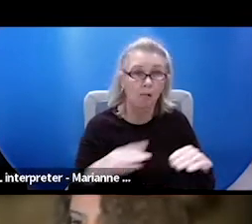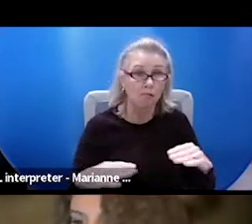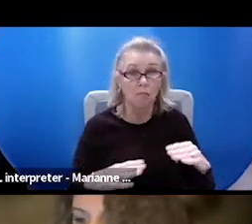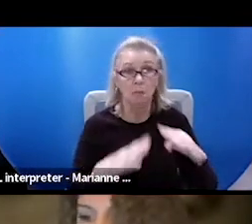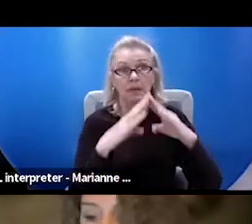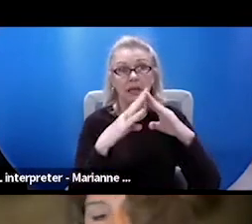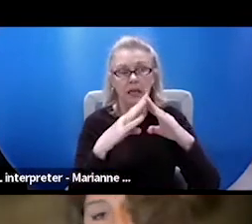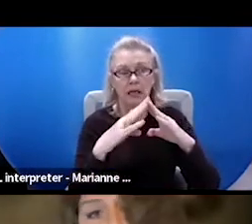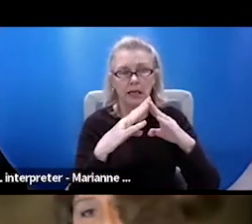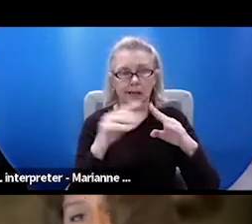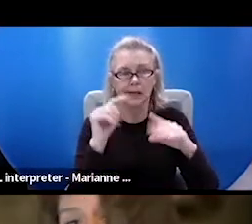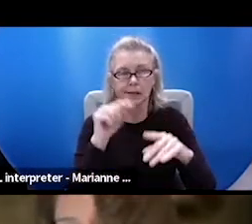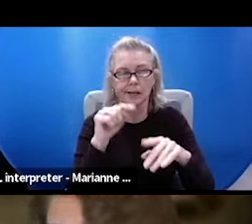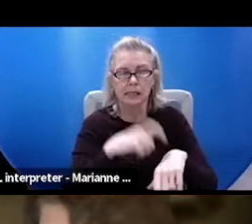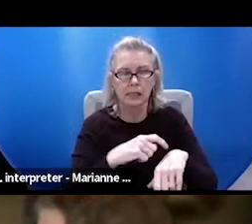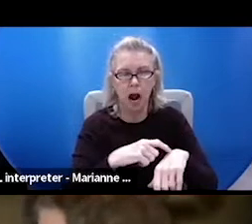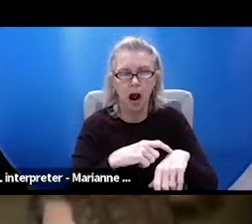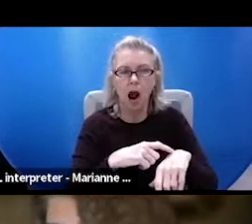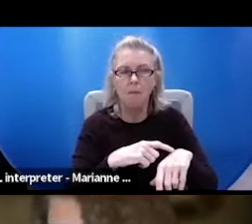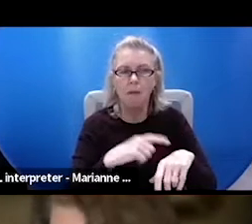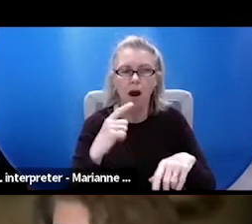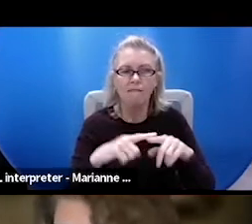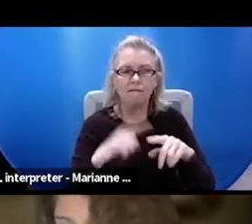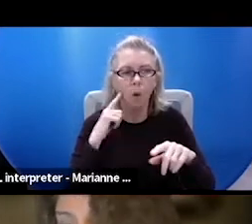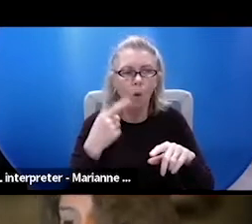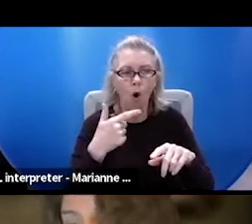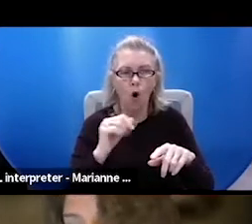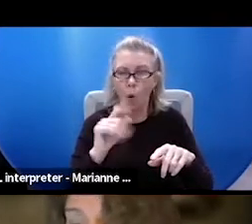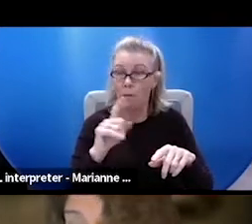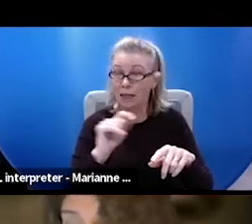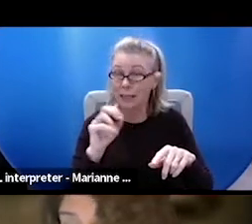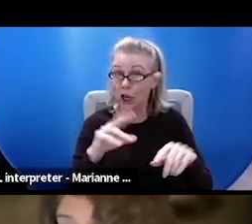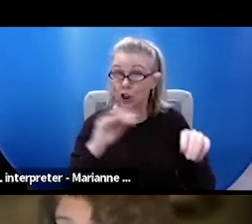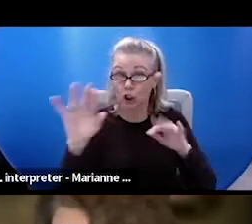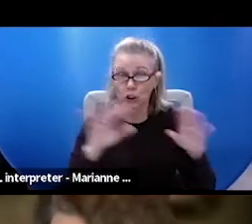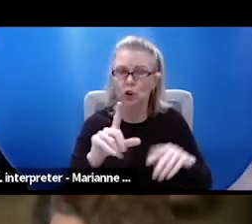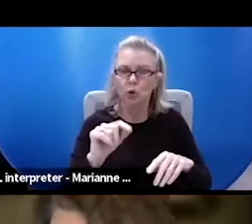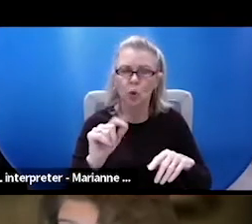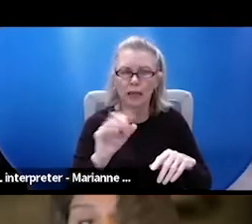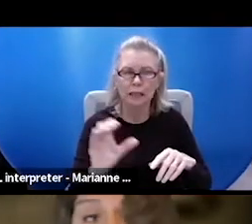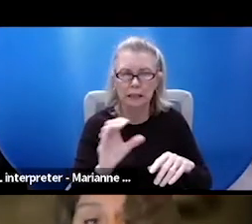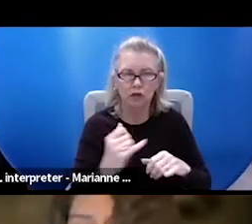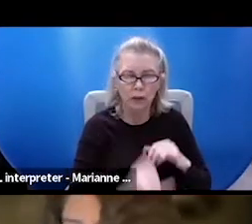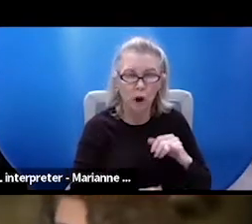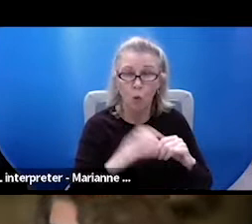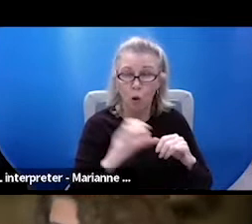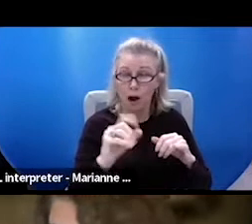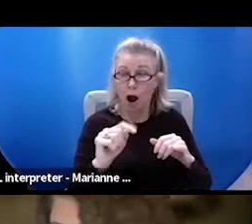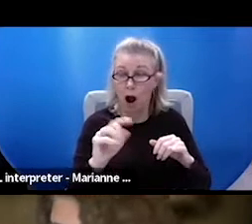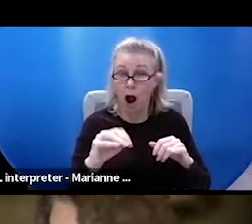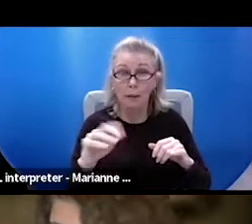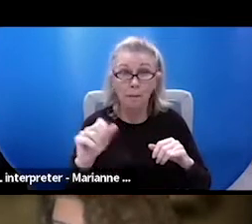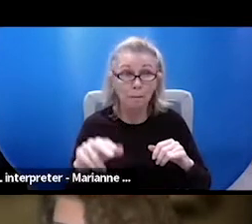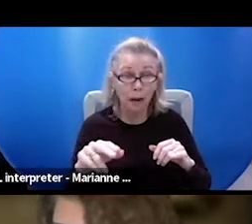was actually at the turn of the 20th century for Bethlehem, when Ottoman era merchants from Bethlehem were